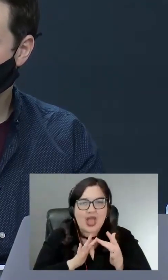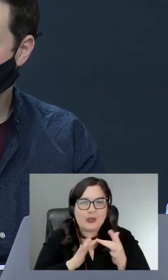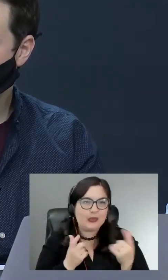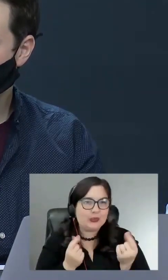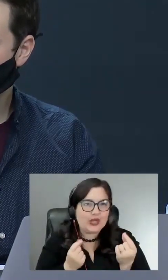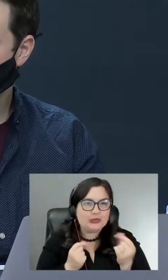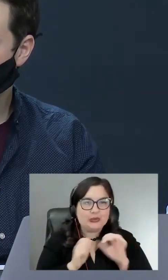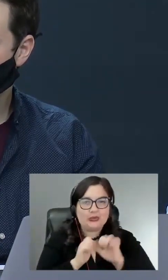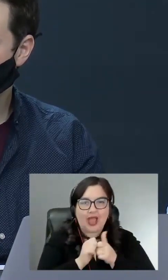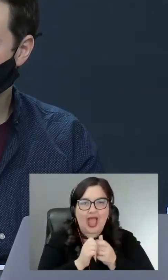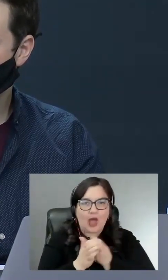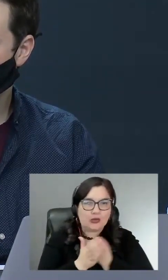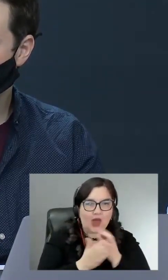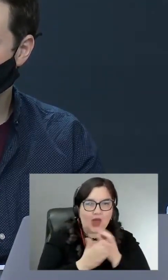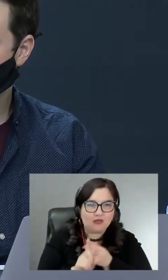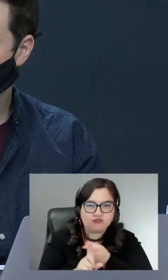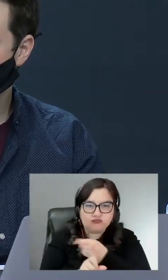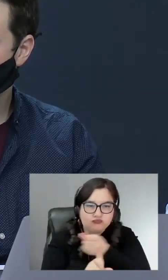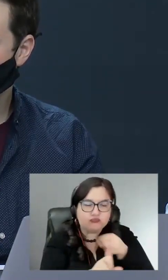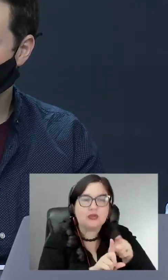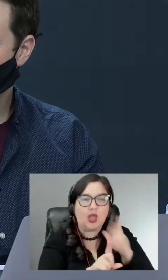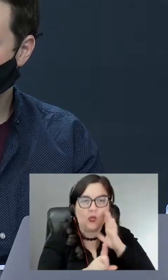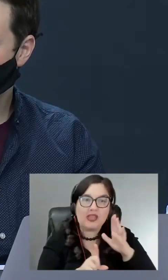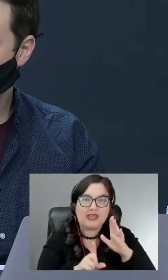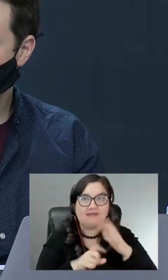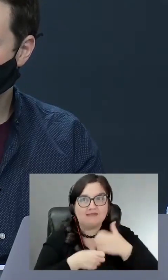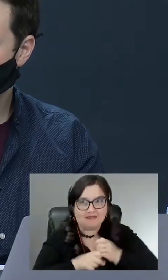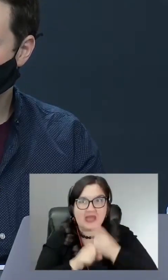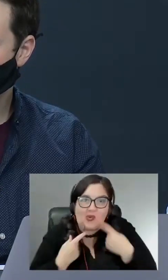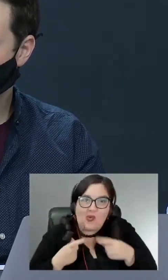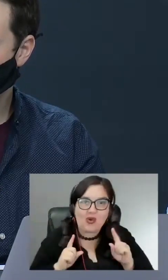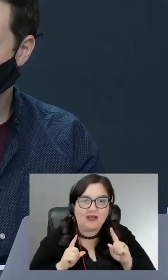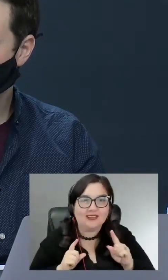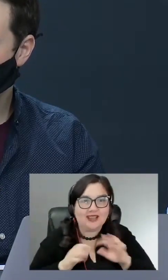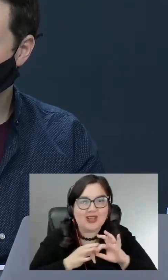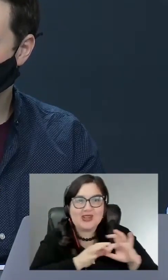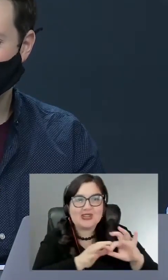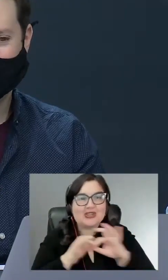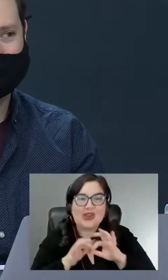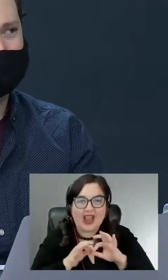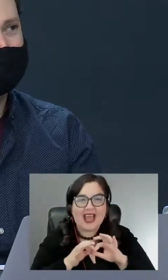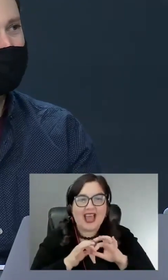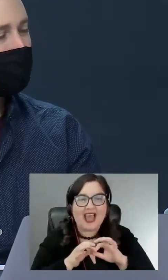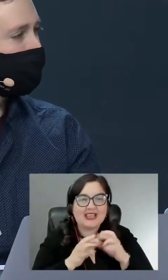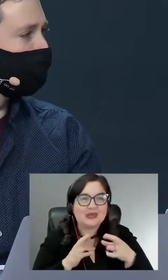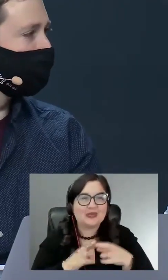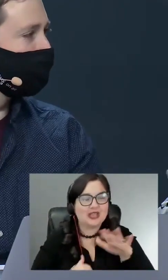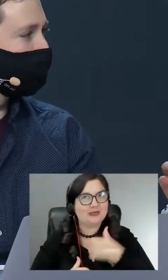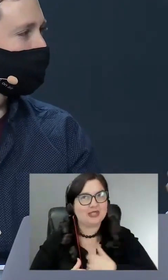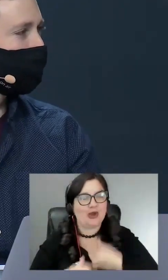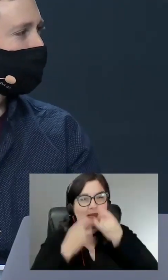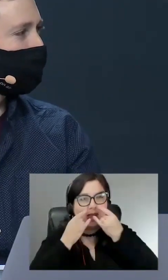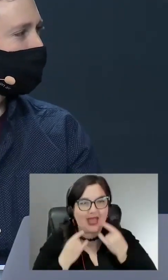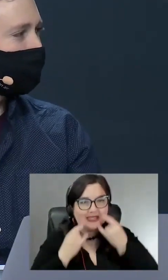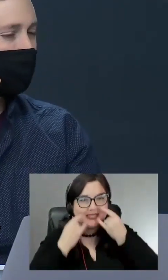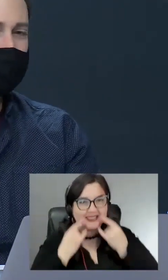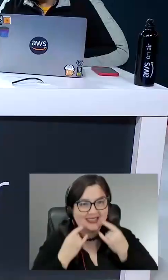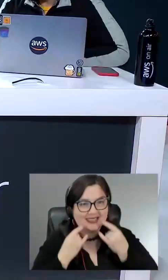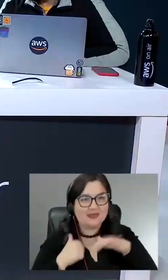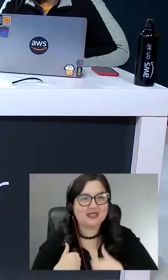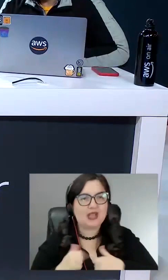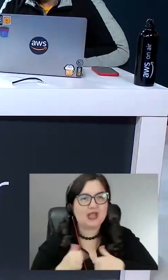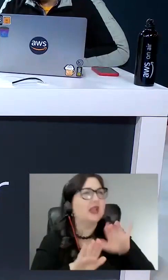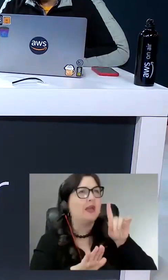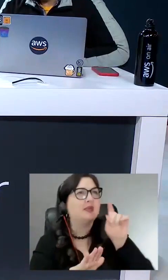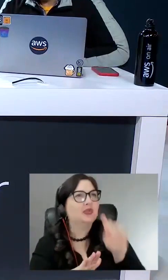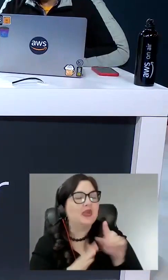make it all work across all the regions. And so, yeah, my mask keeps slipping. Yeah. Okay. But, yeah, just really quickly, what are some customer use